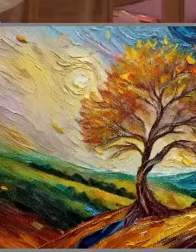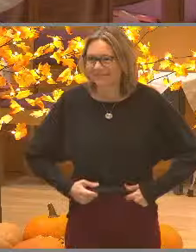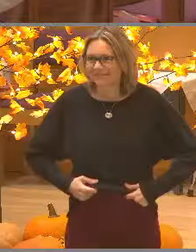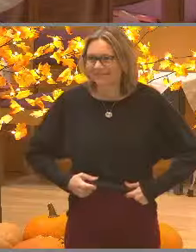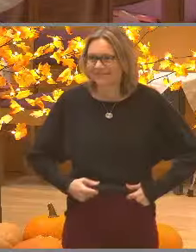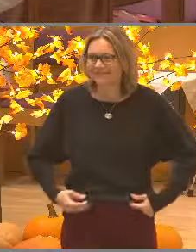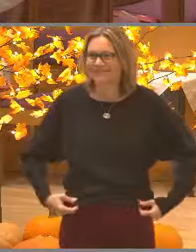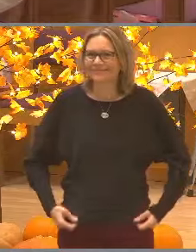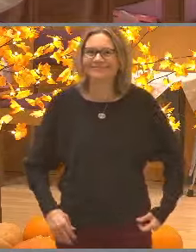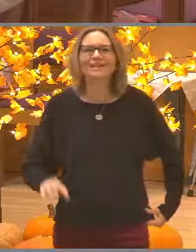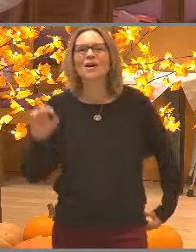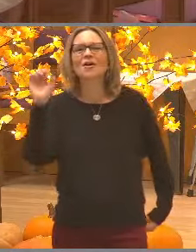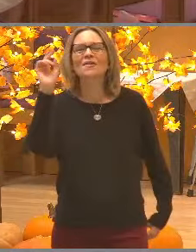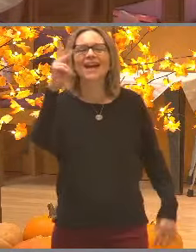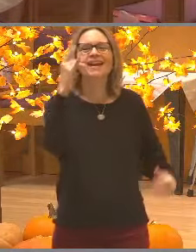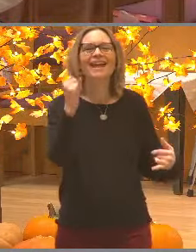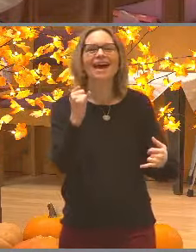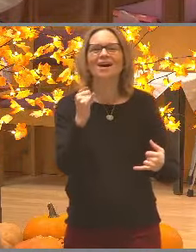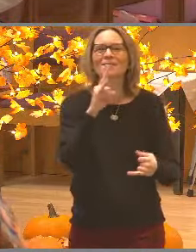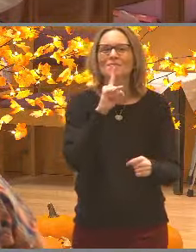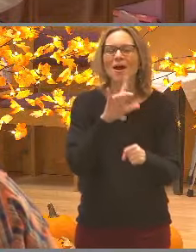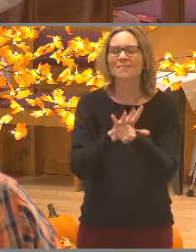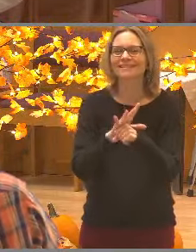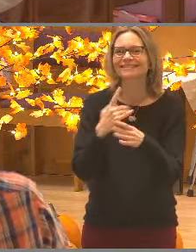Okay, David, talking about promises.